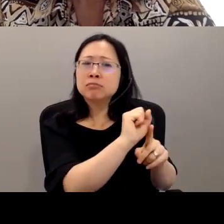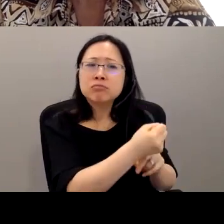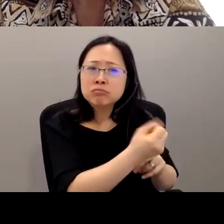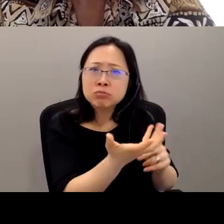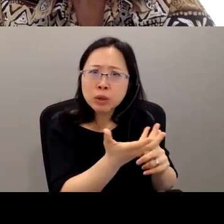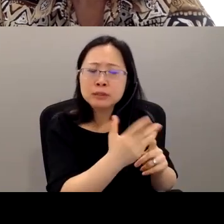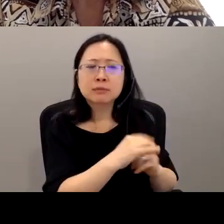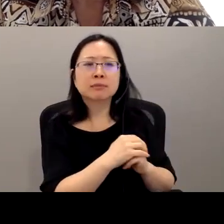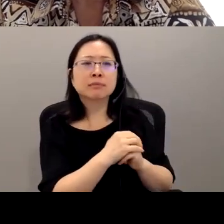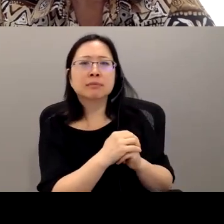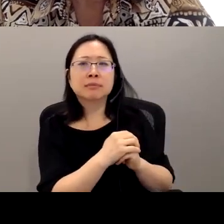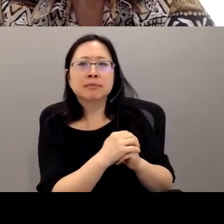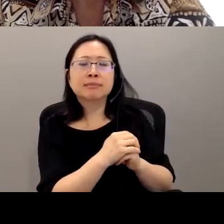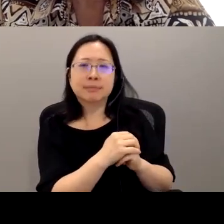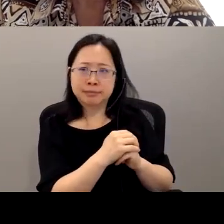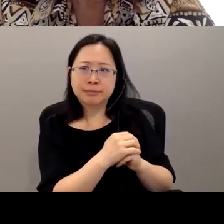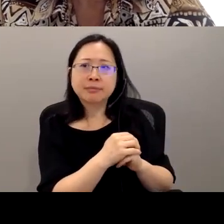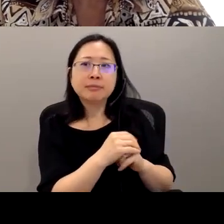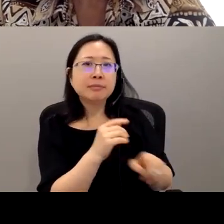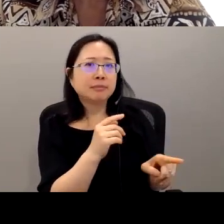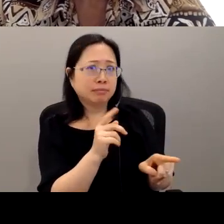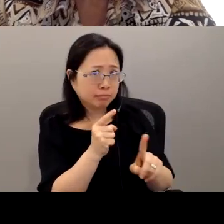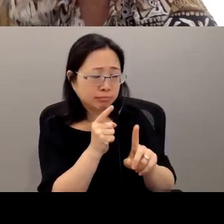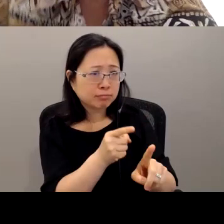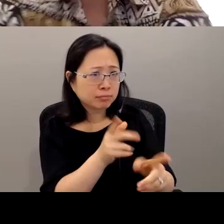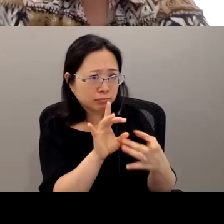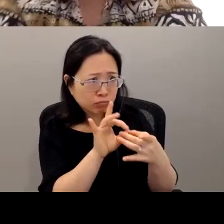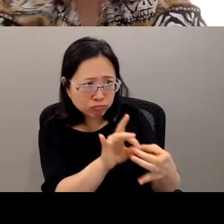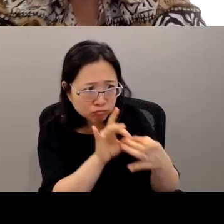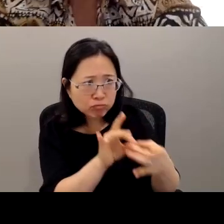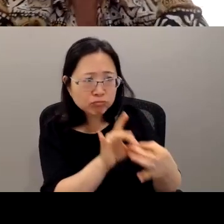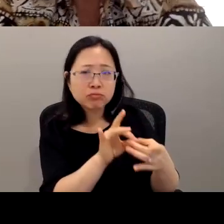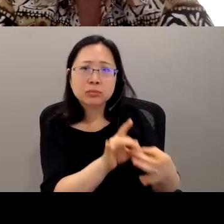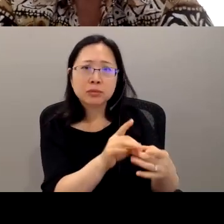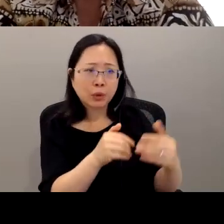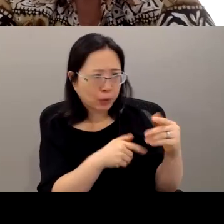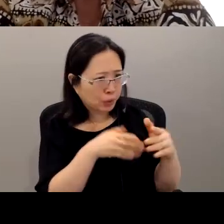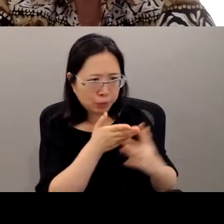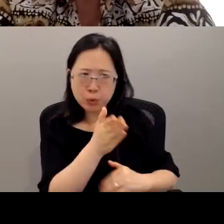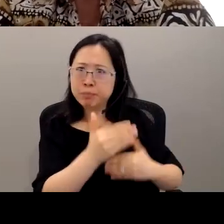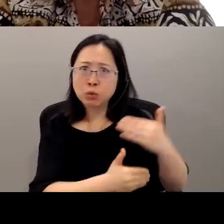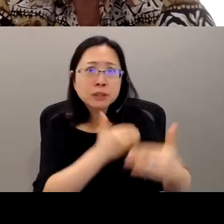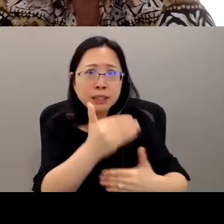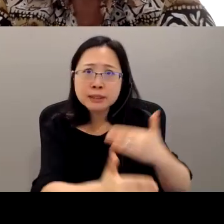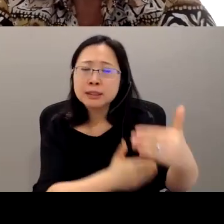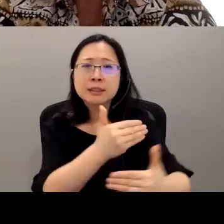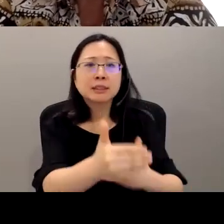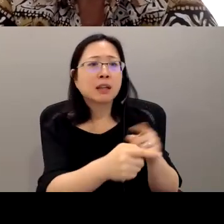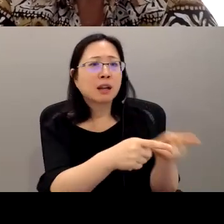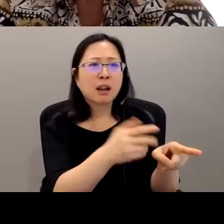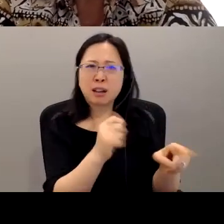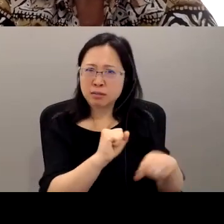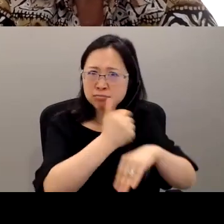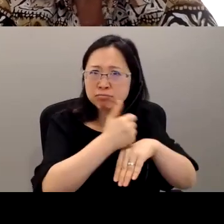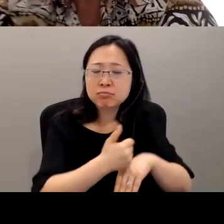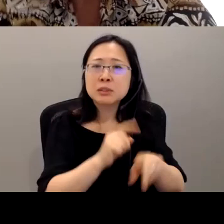so that we can keep in contact with each other throughout the process. They can have interim reports